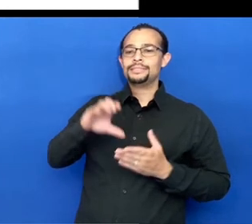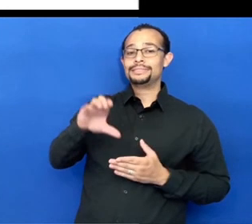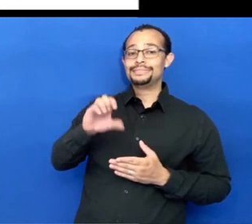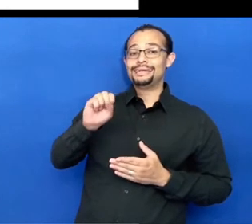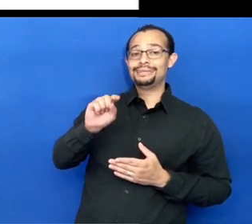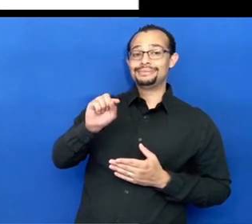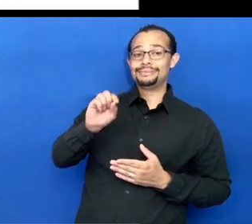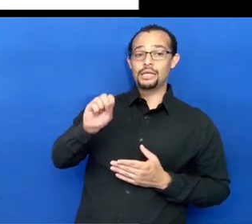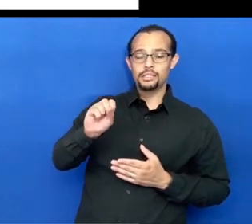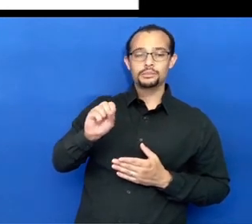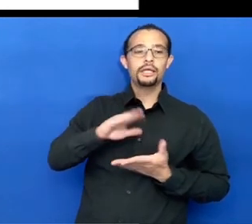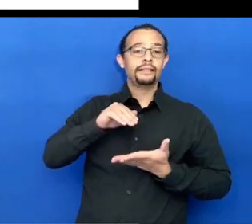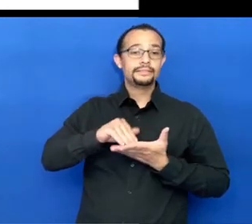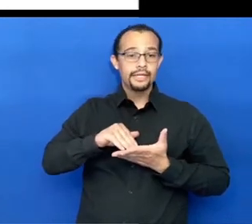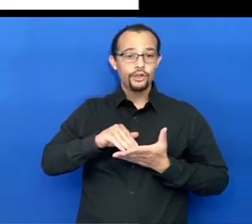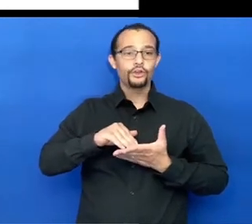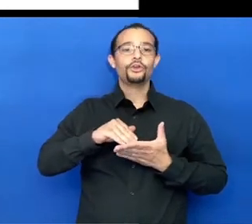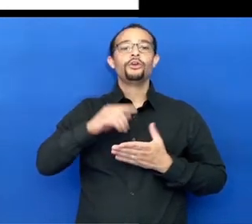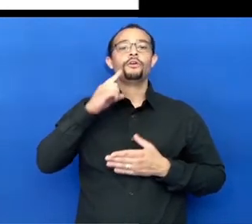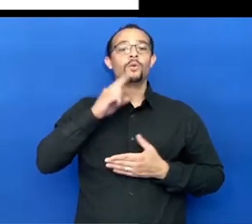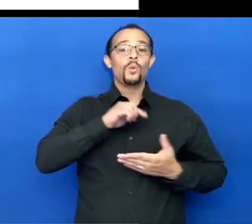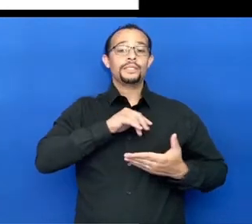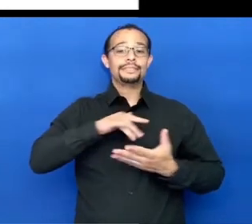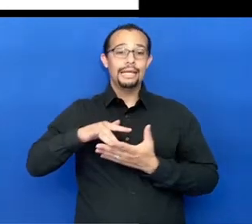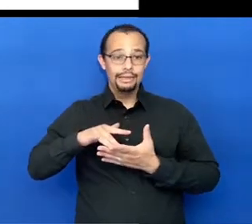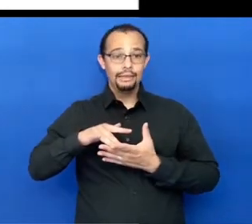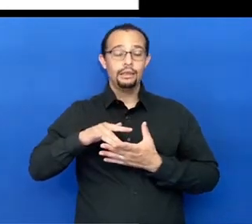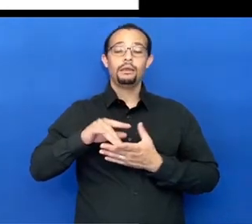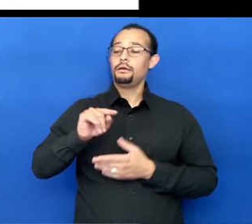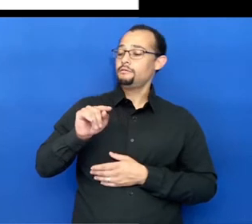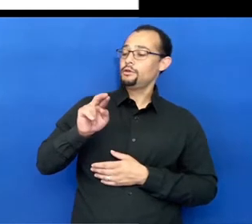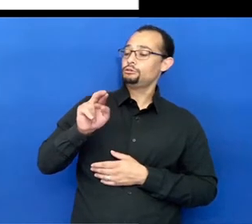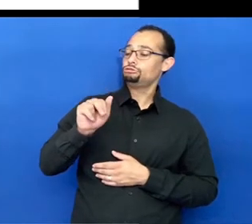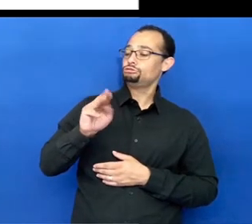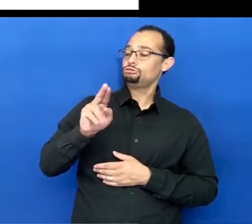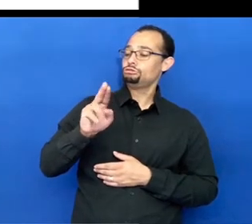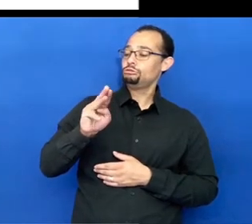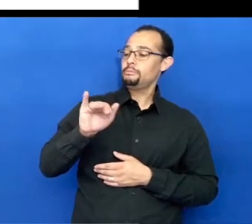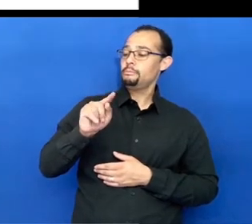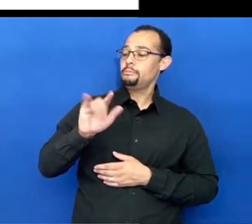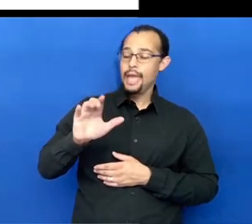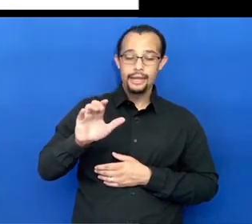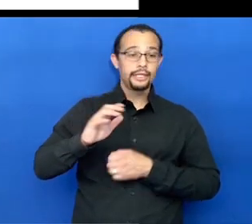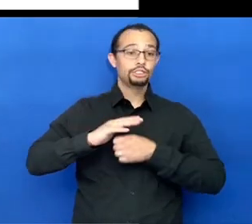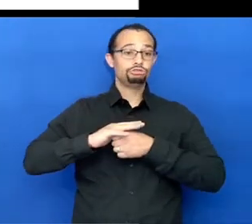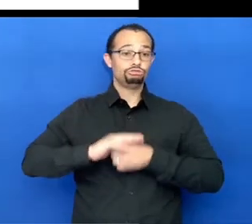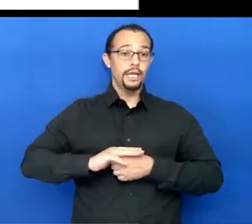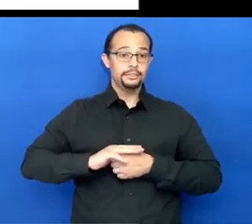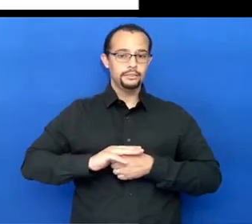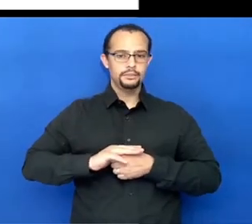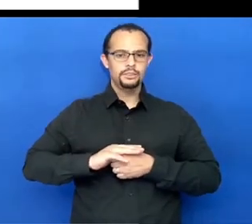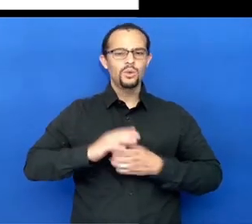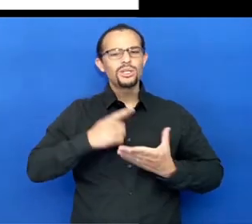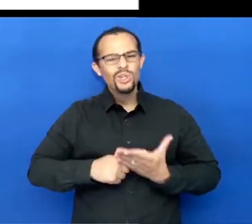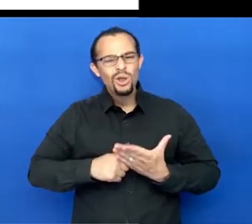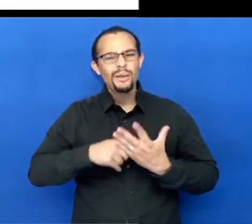I want to take you all through now the Center for Study of Traumatic Stress to bring forward talking with our children